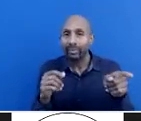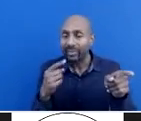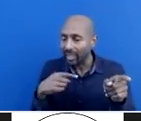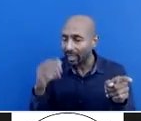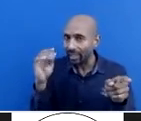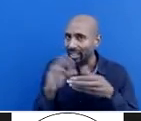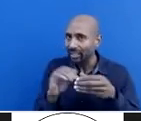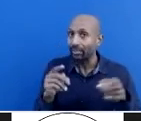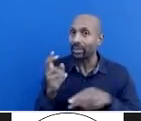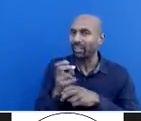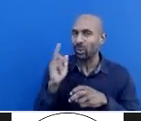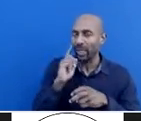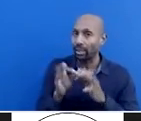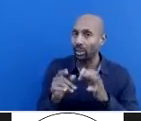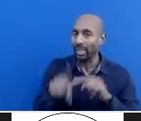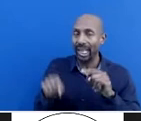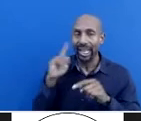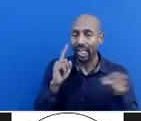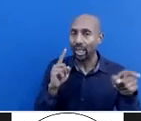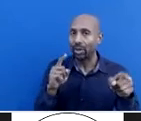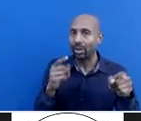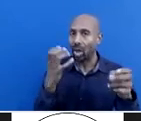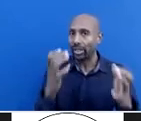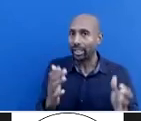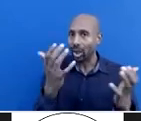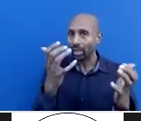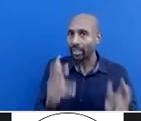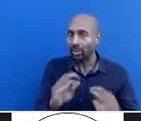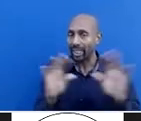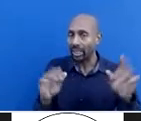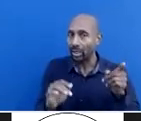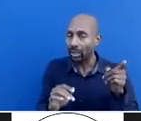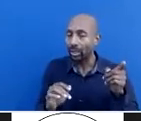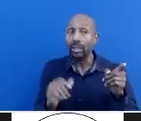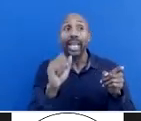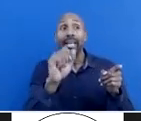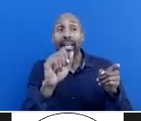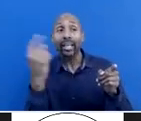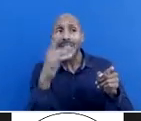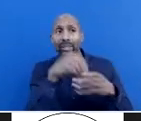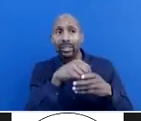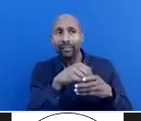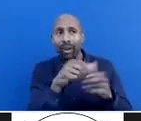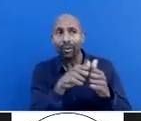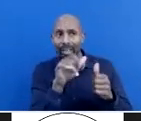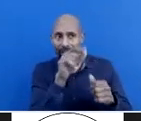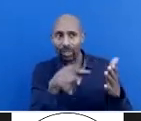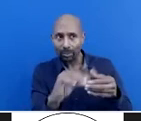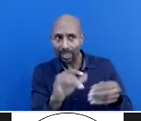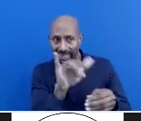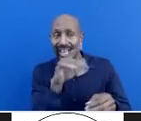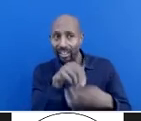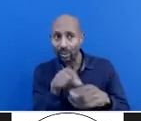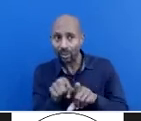Oh, okay, yeah. There's something to that in it. Yeah, but essentially a circle where folks are